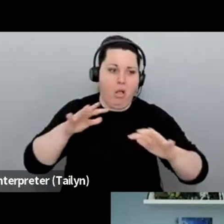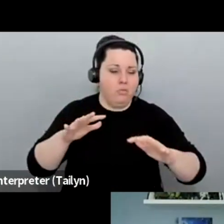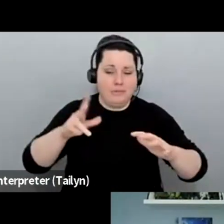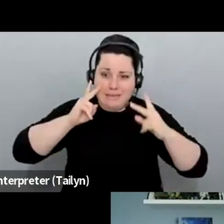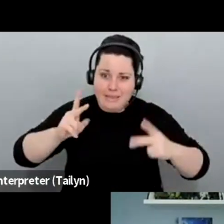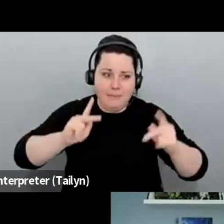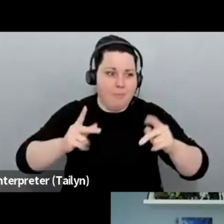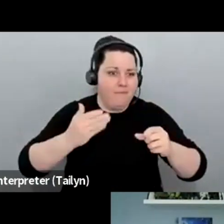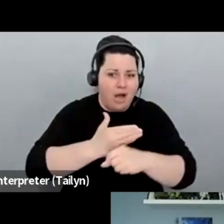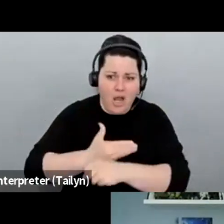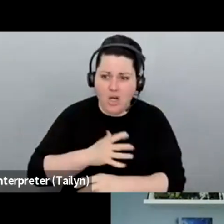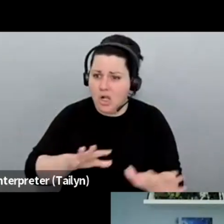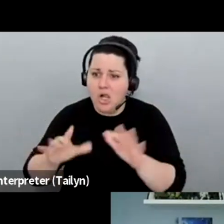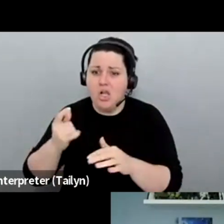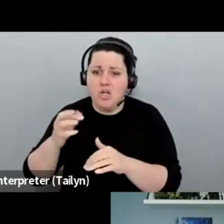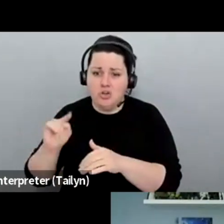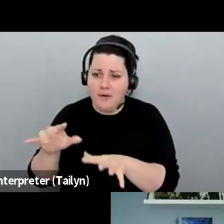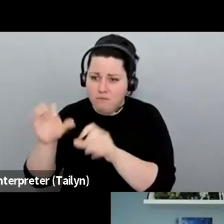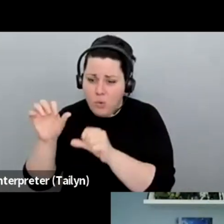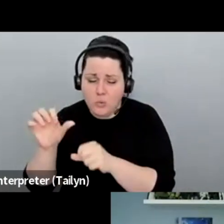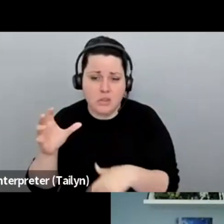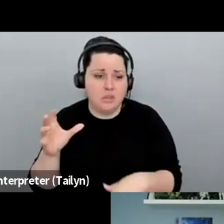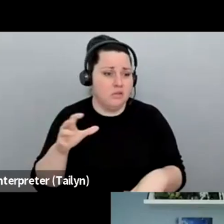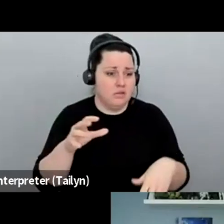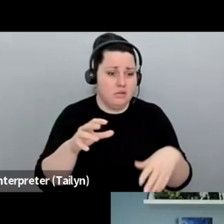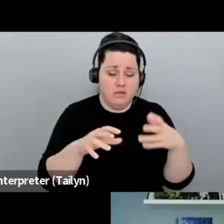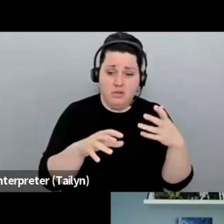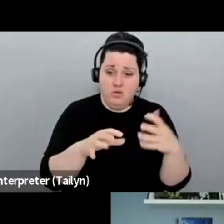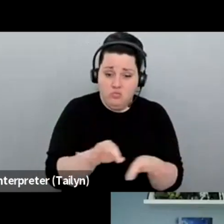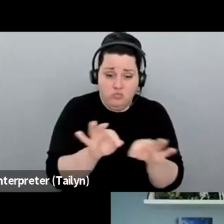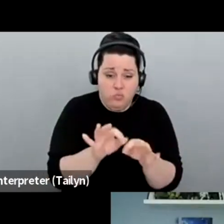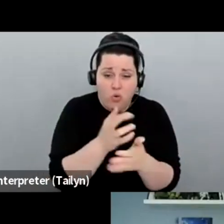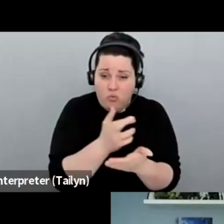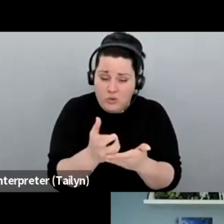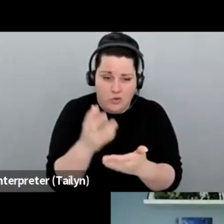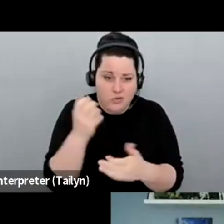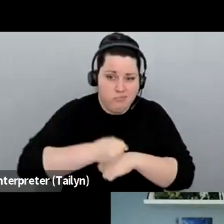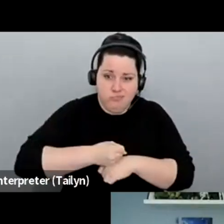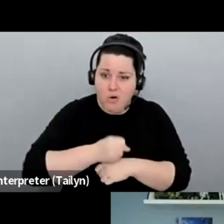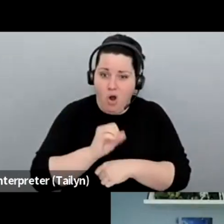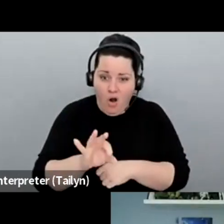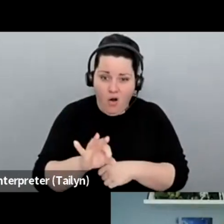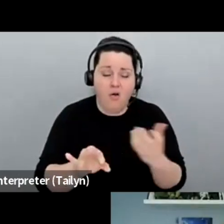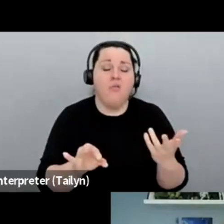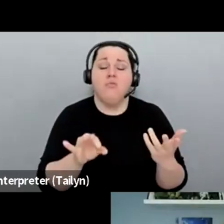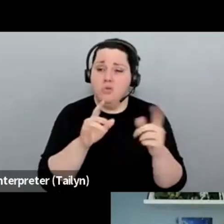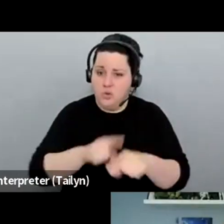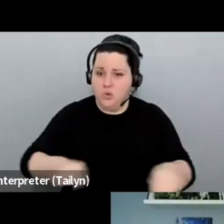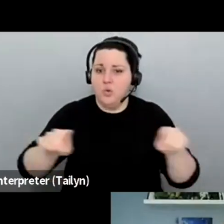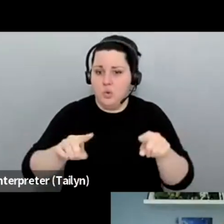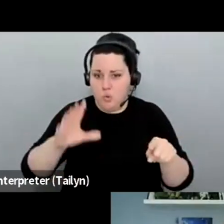losing their jobs, grants being frozen, key resources being shut off. And you all